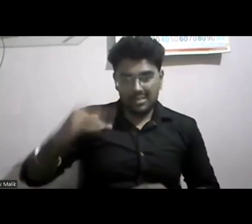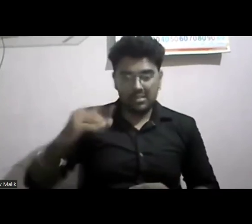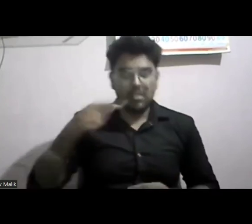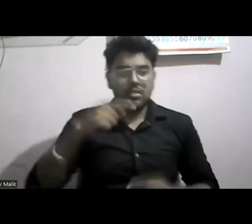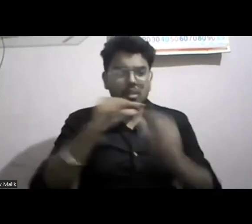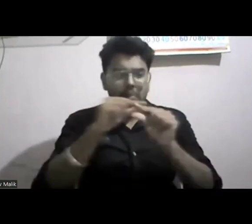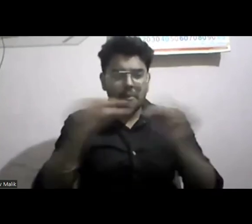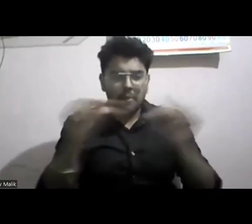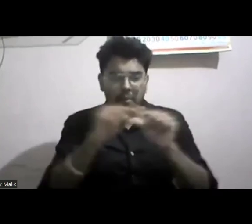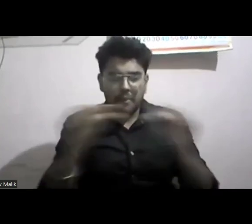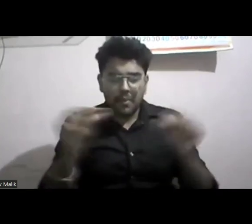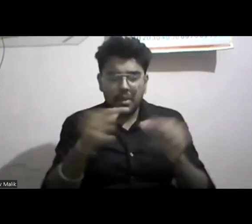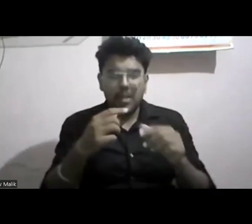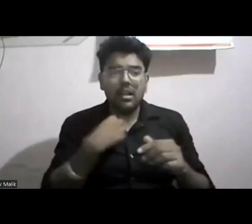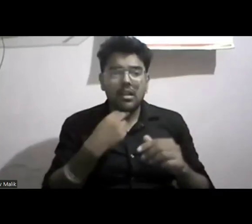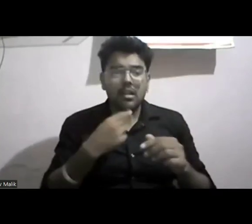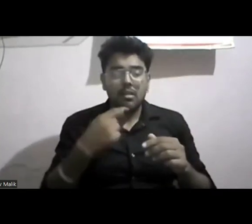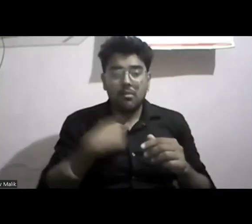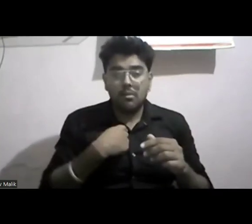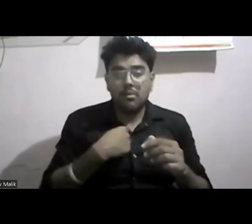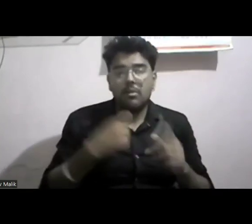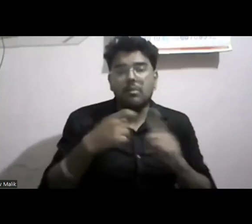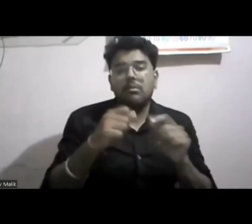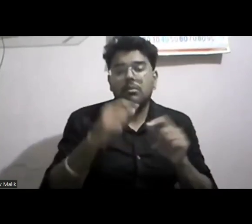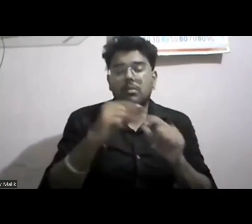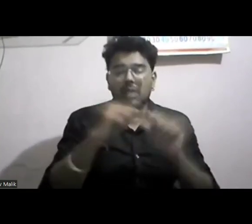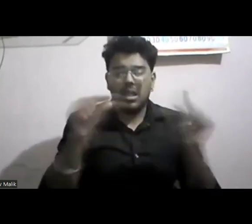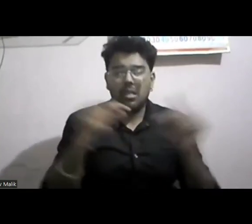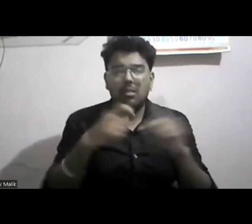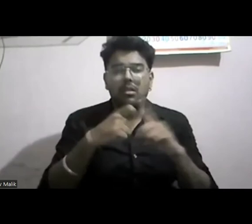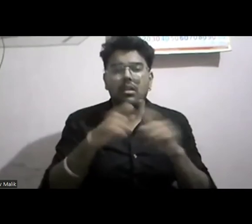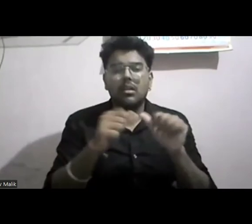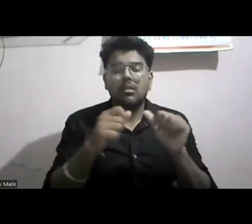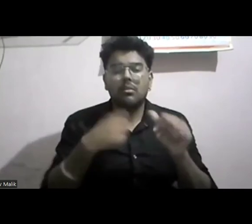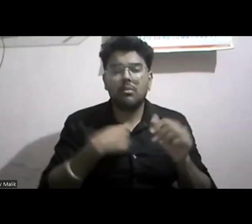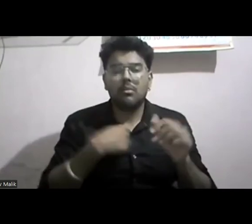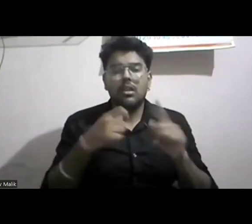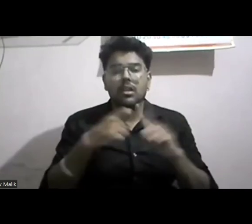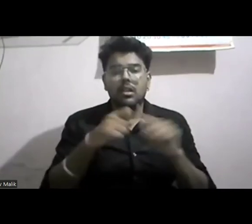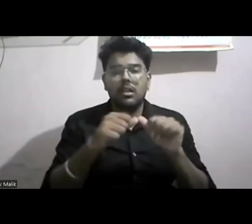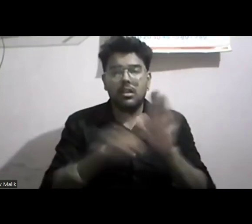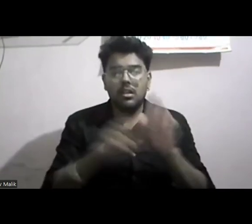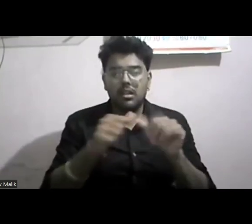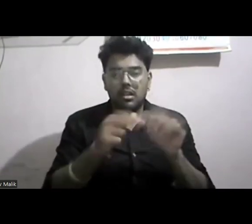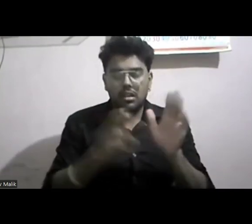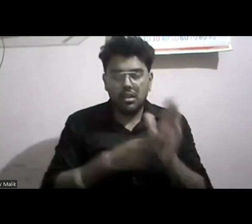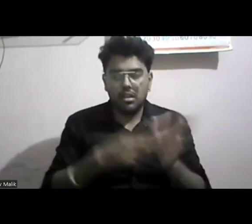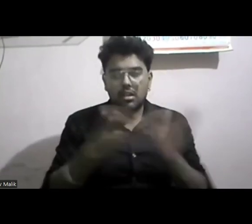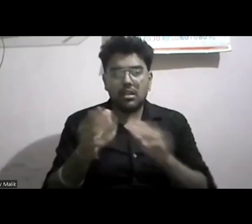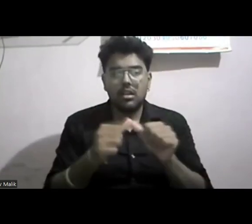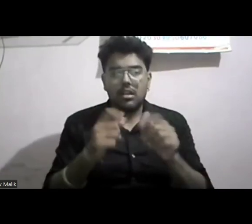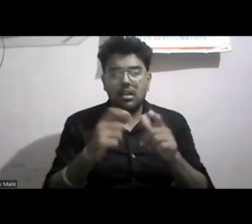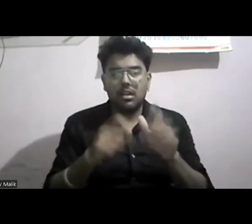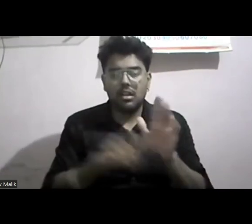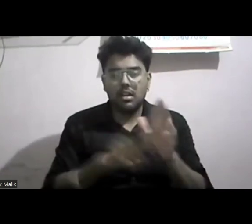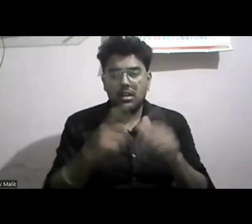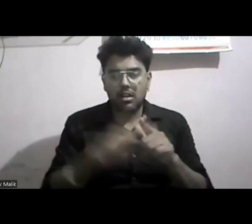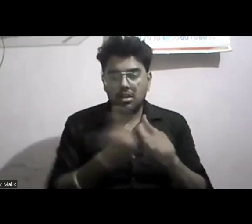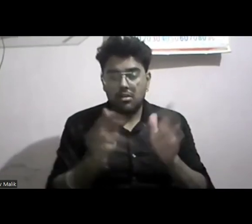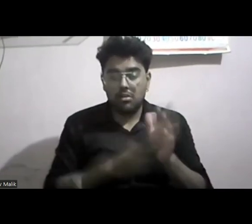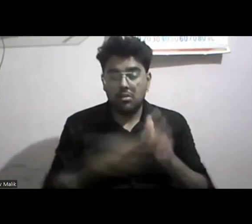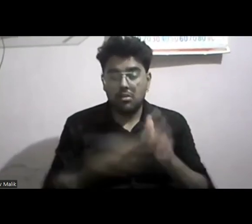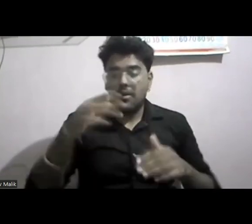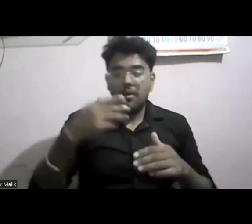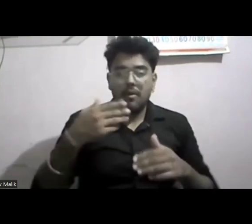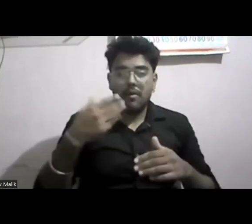you know, Rakhi, Mere Karan Arjun Aayenge, and it's constantly hovering in the film. So how do you look at a person who is,